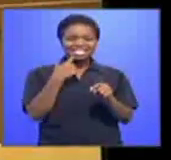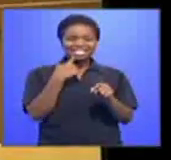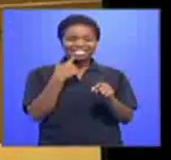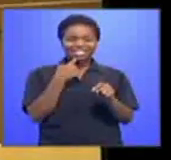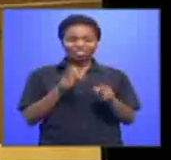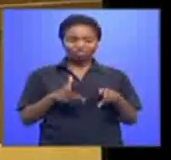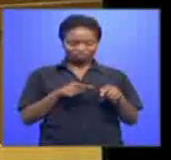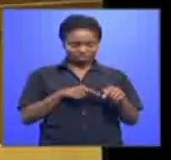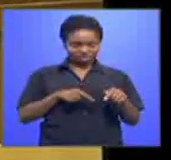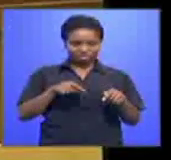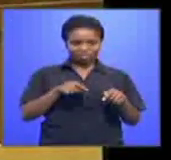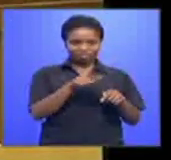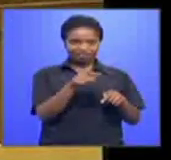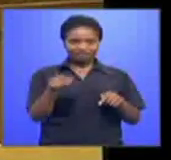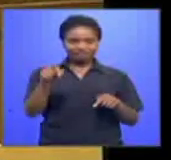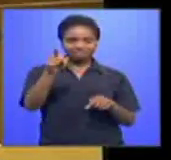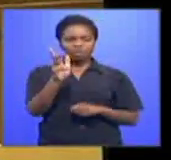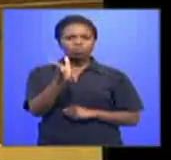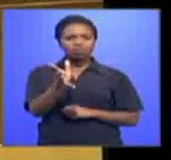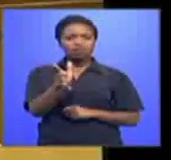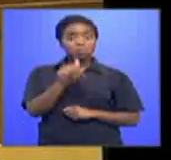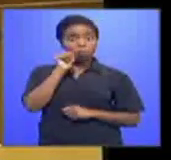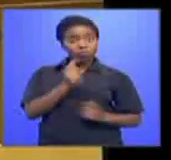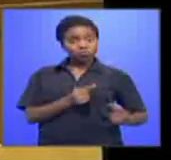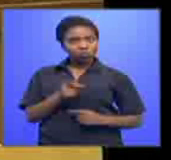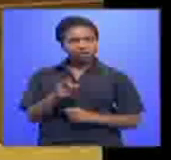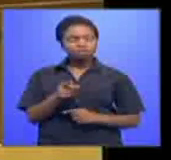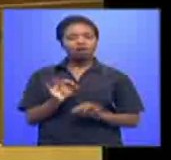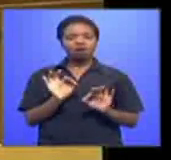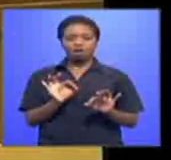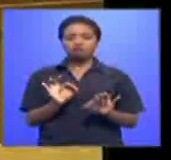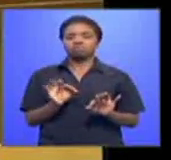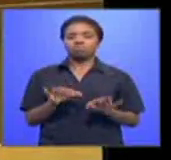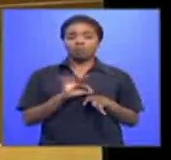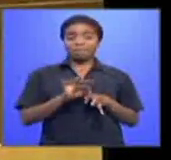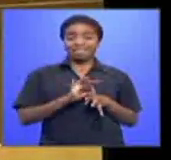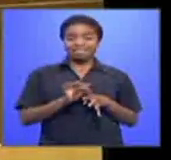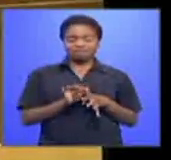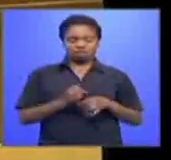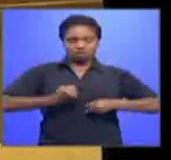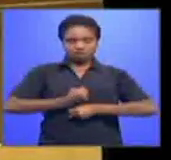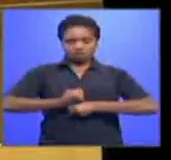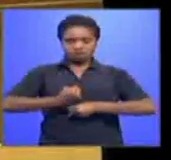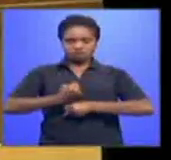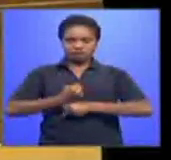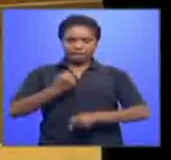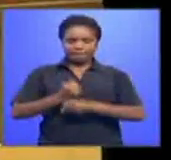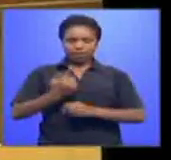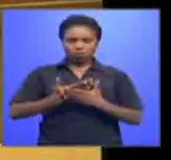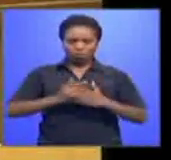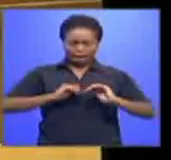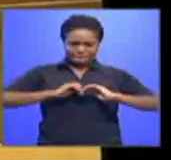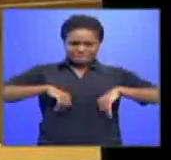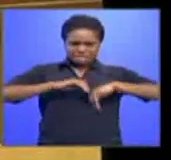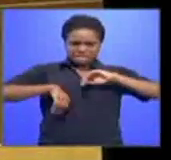In this regard, substantial work is now underway to develop the City Deep